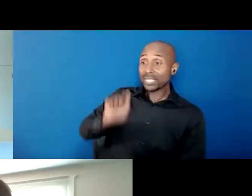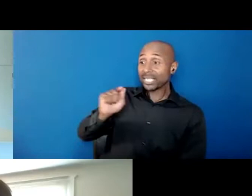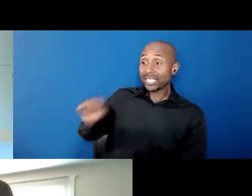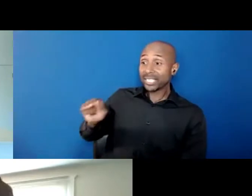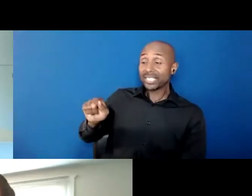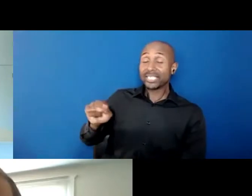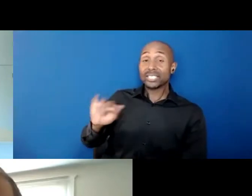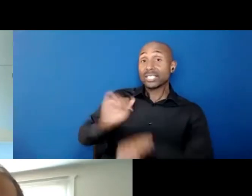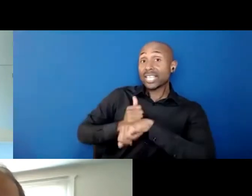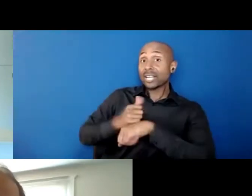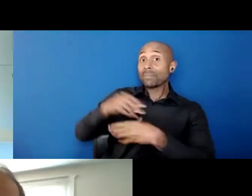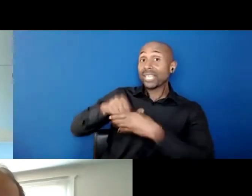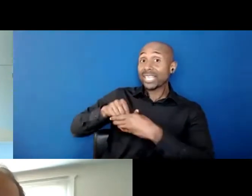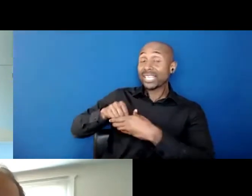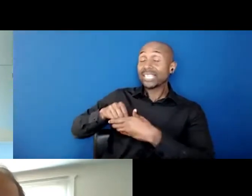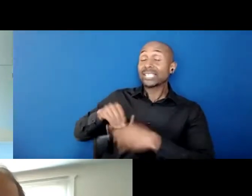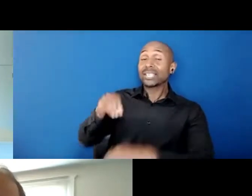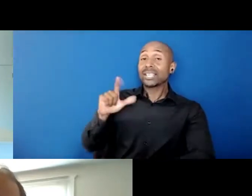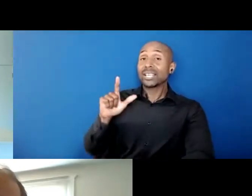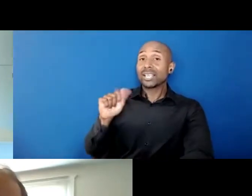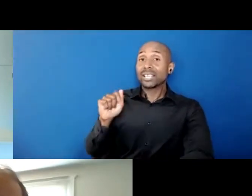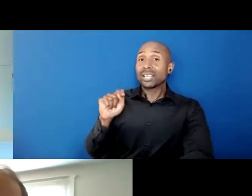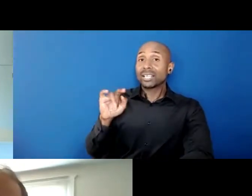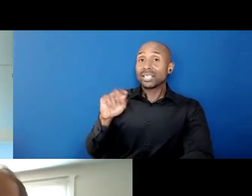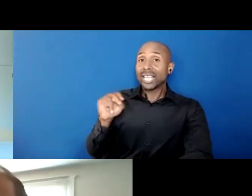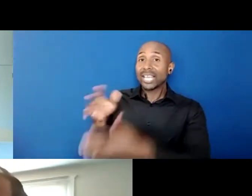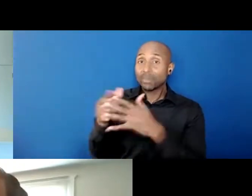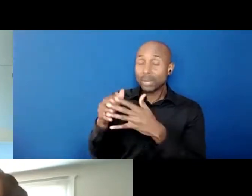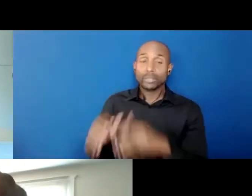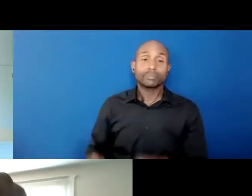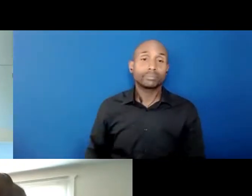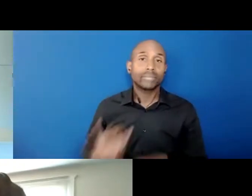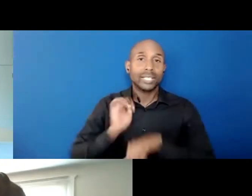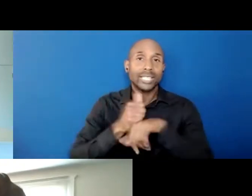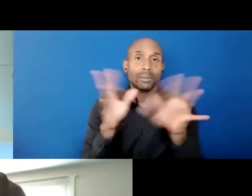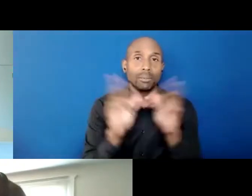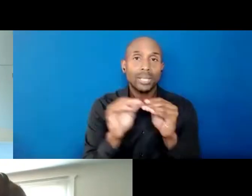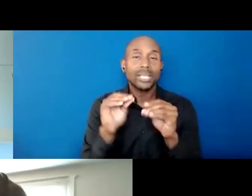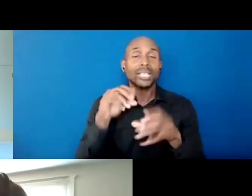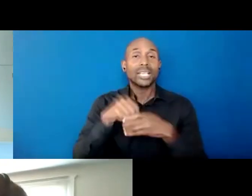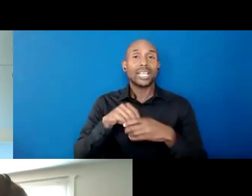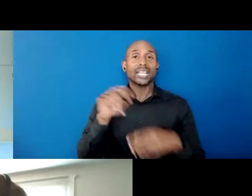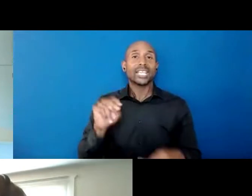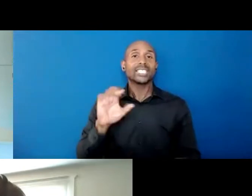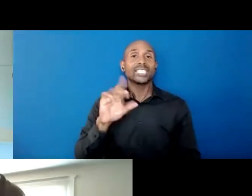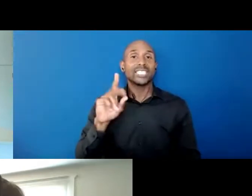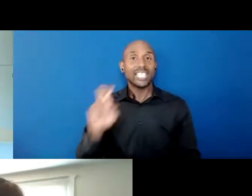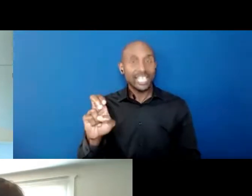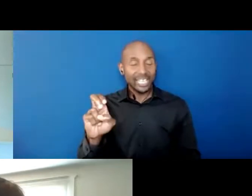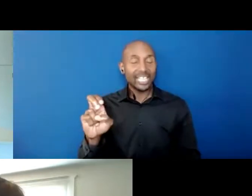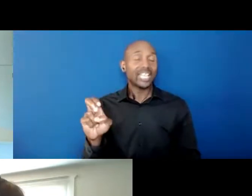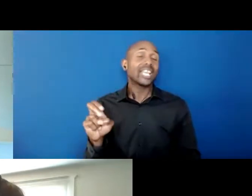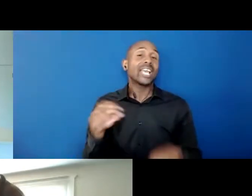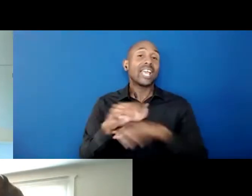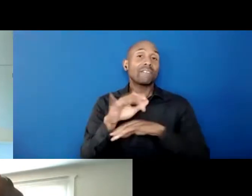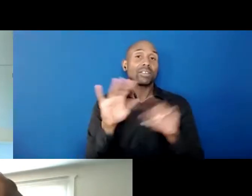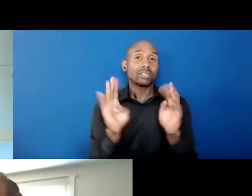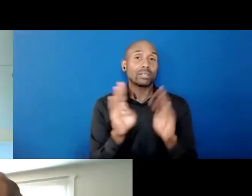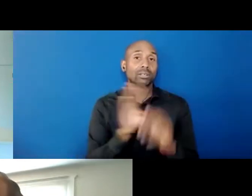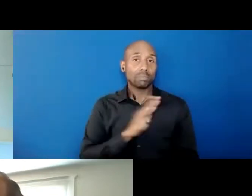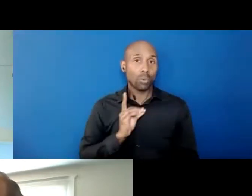convening a meeting of the Clearinghouse's advisory board, 14 exchange organizations and 14